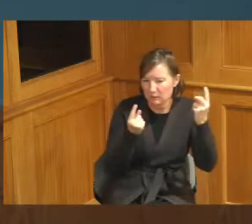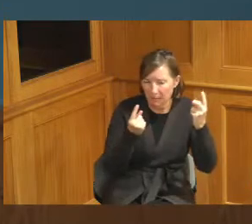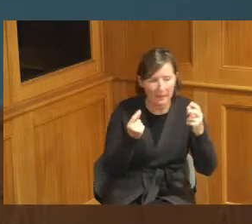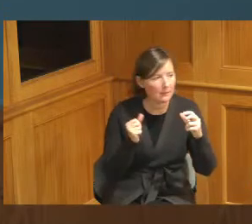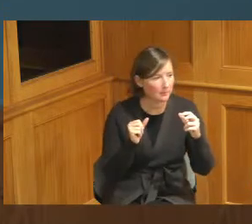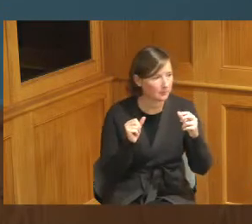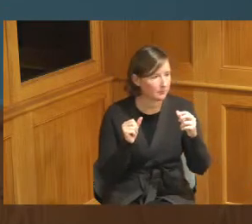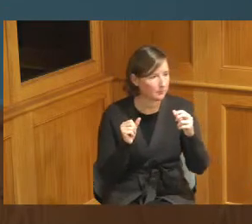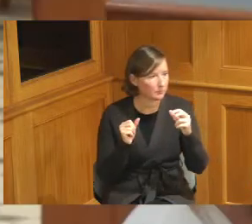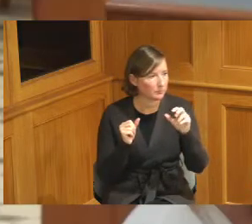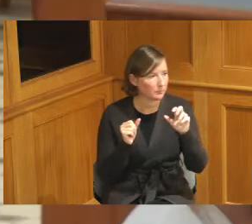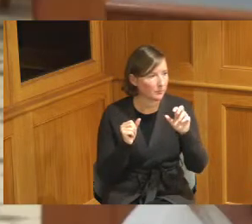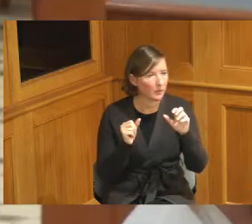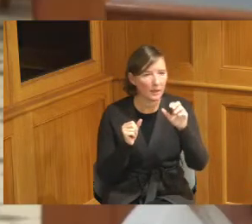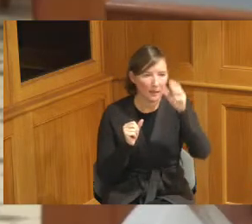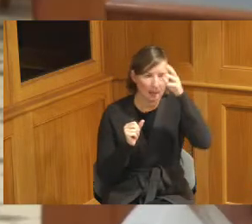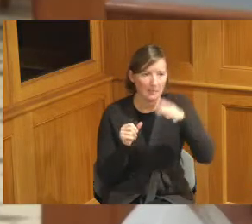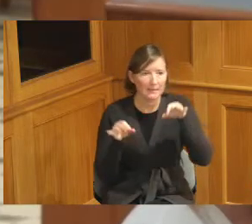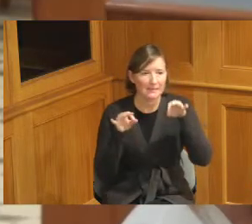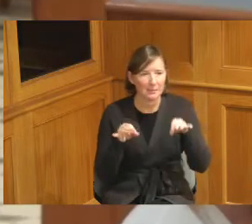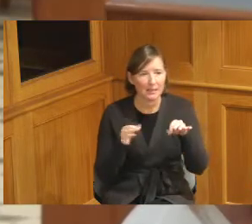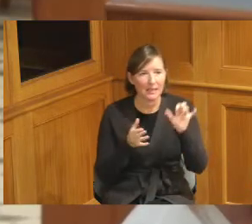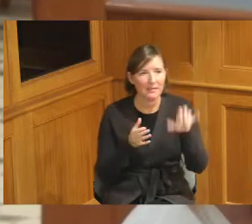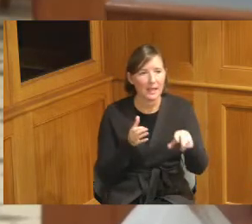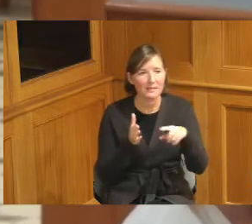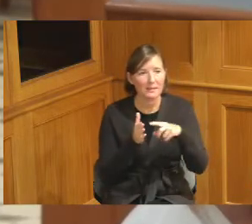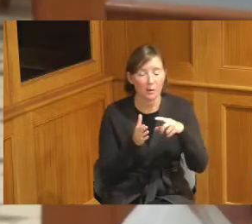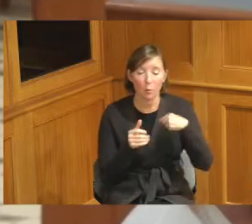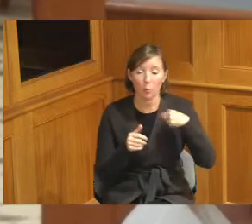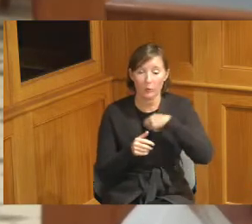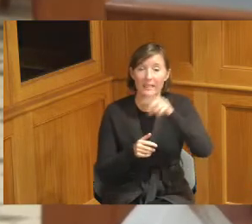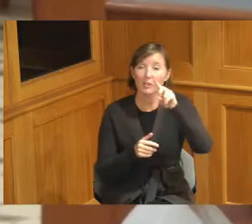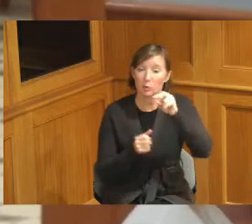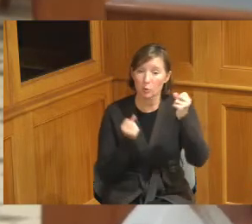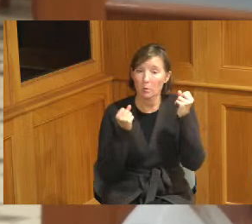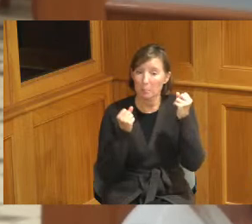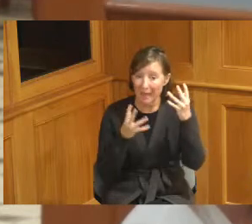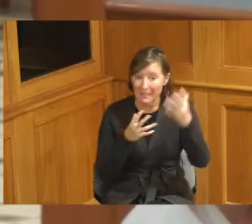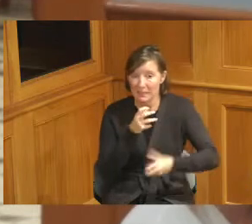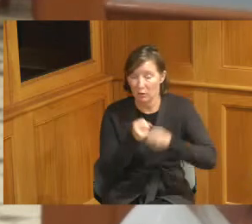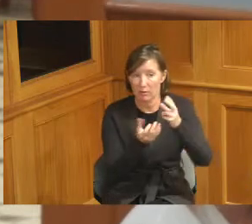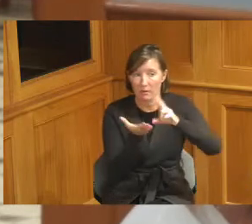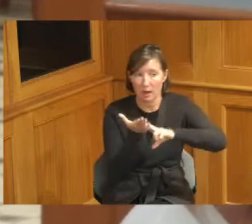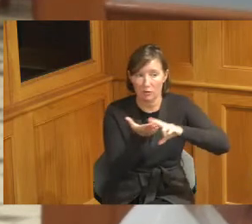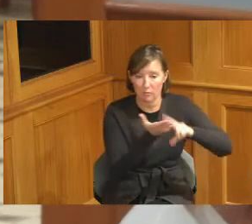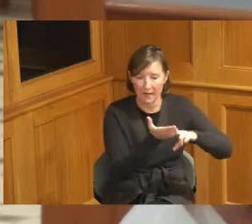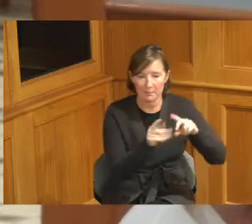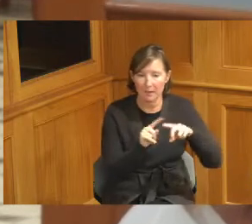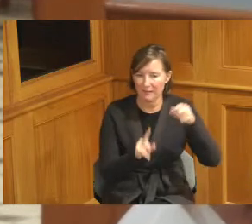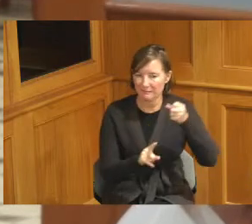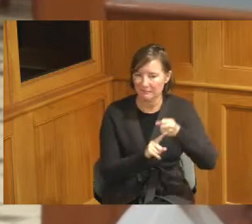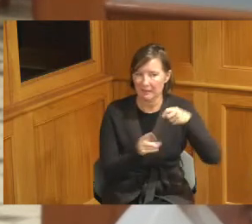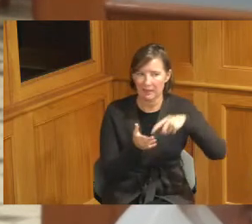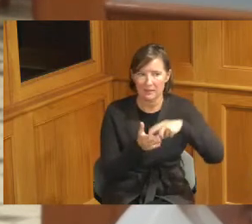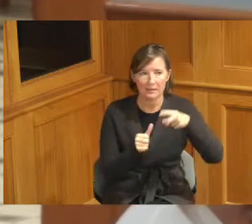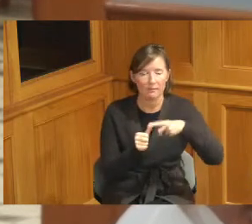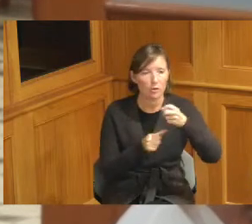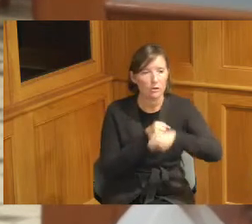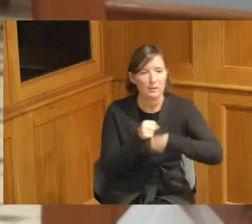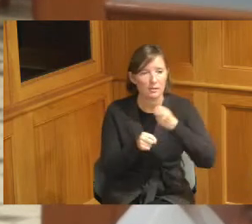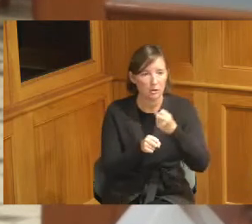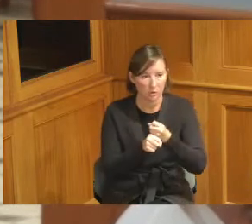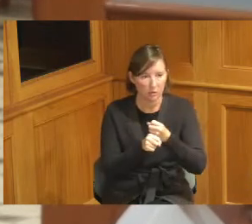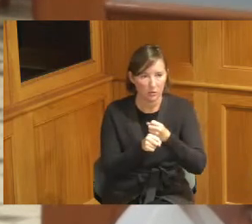Okay. This is the first year. We do those multi-year contracts with A&E firms, right? this is the first year we're going to have economic